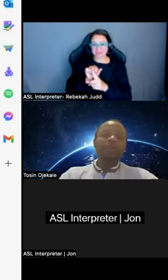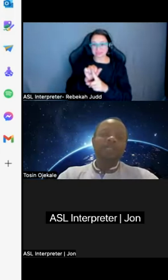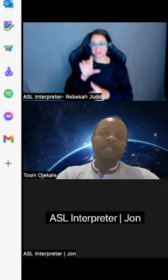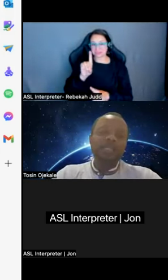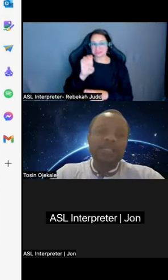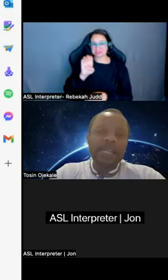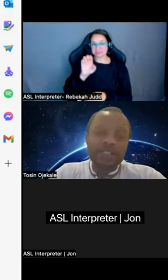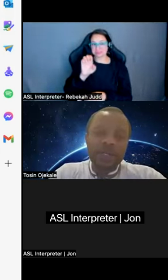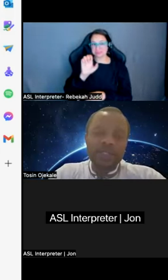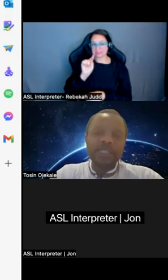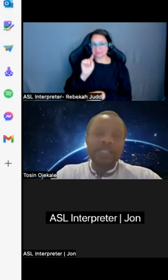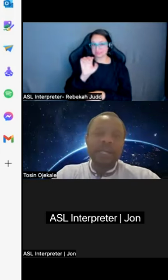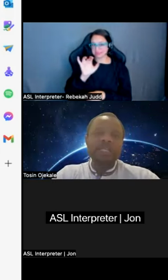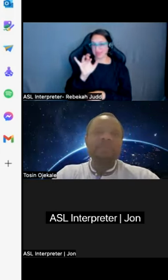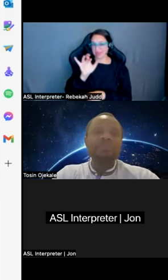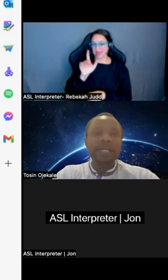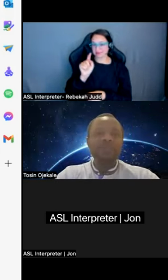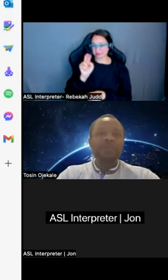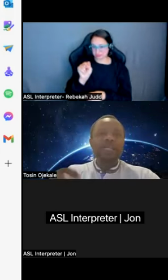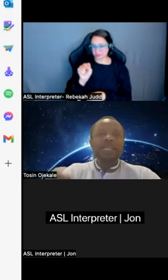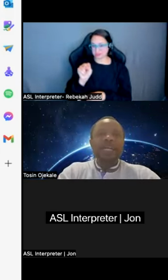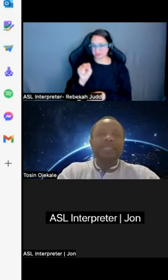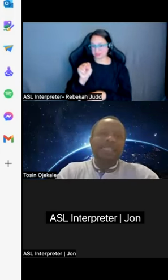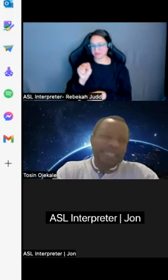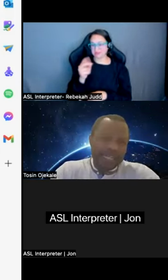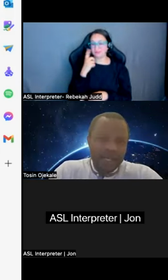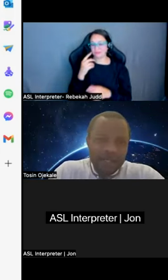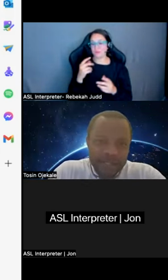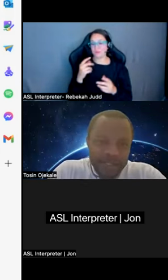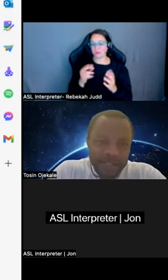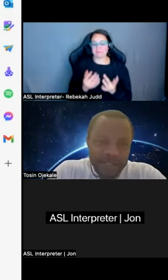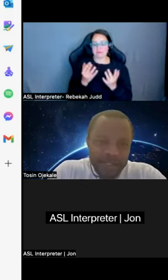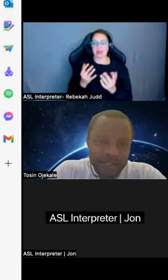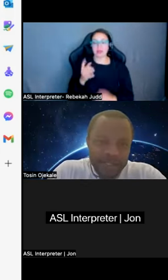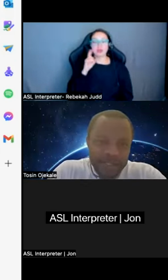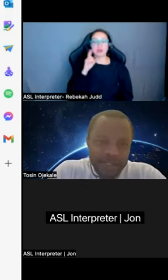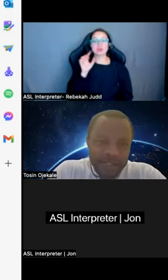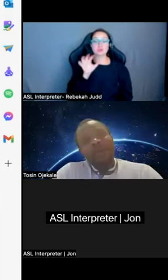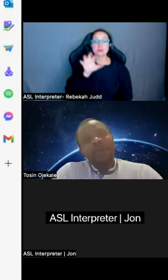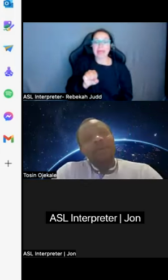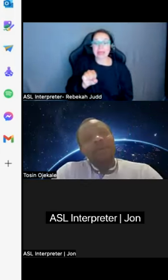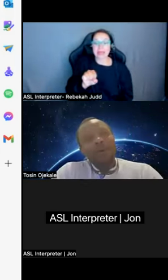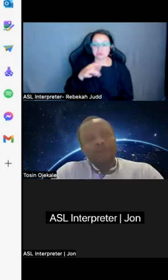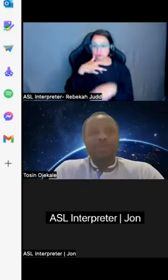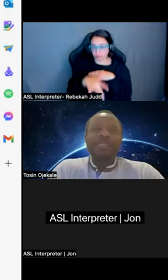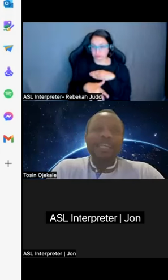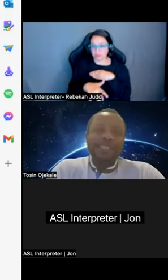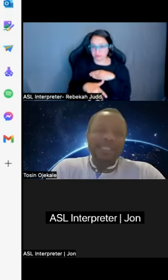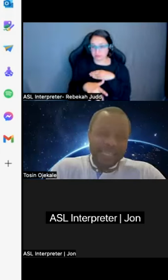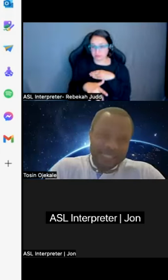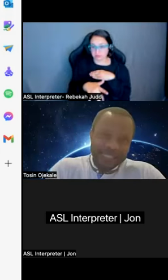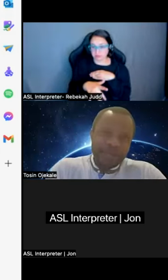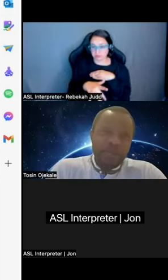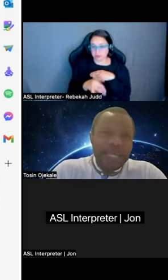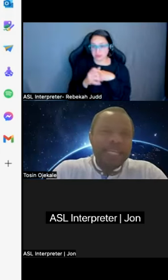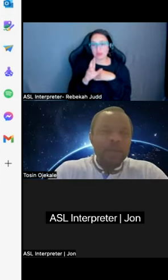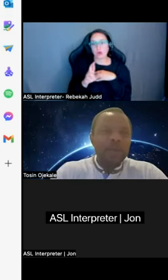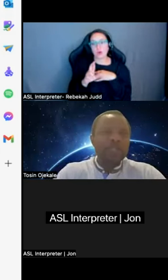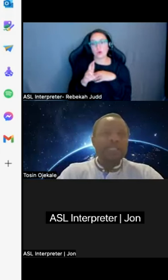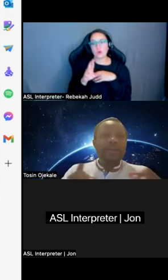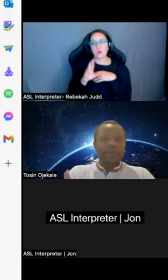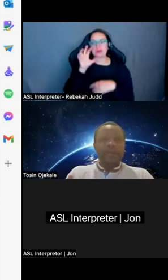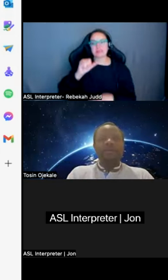can put in detection systems in place to either detect early or to detect late,